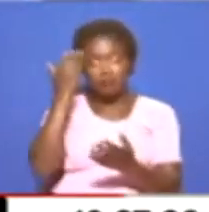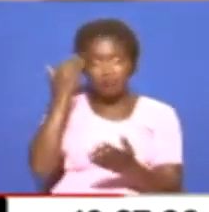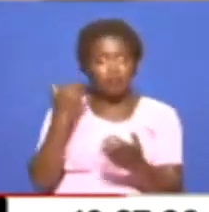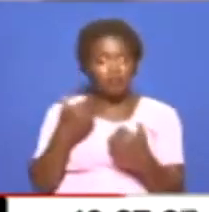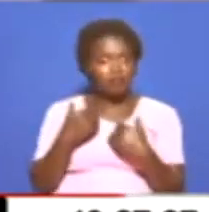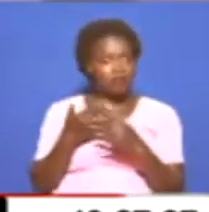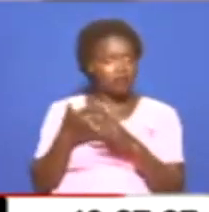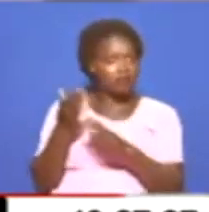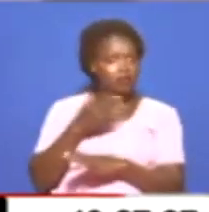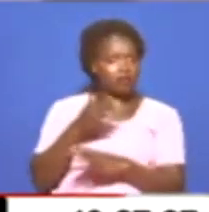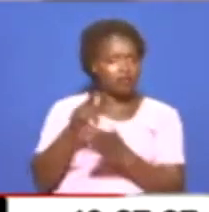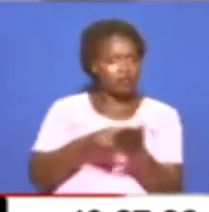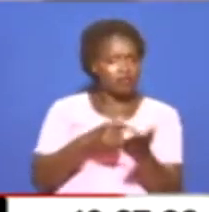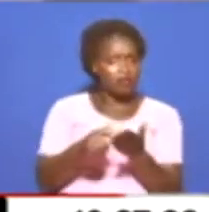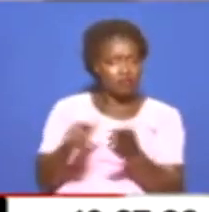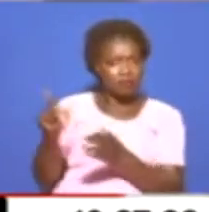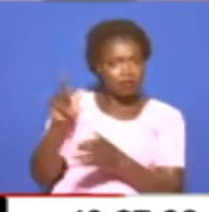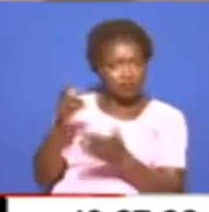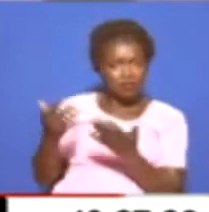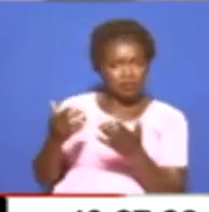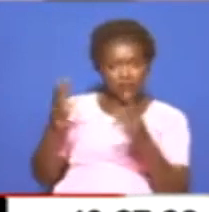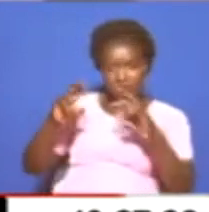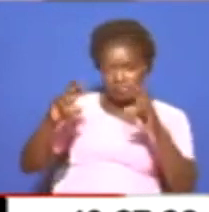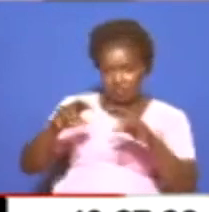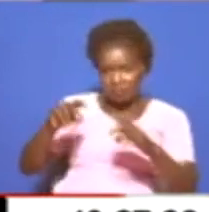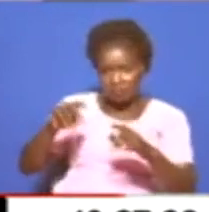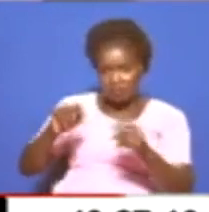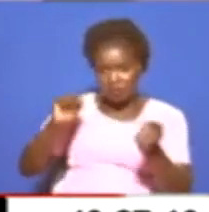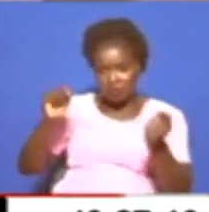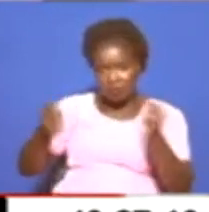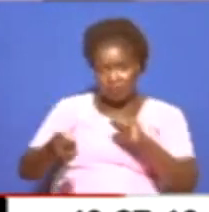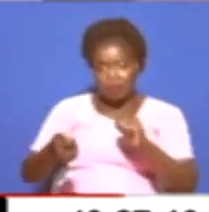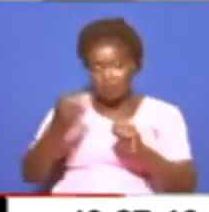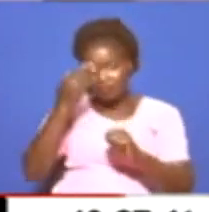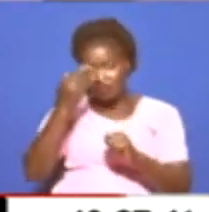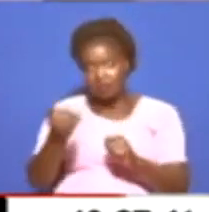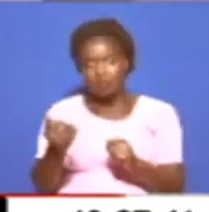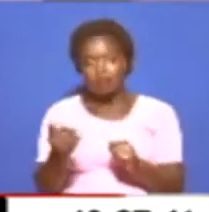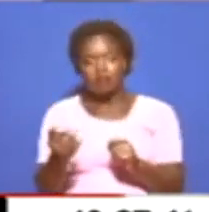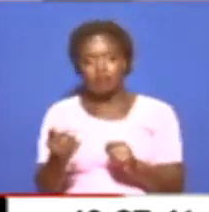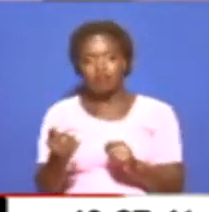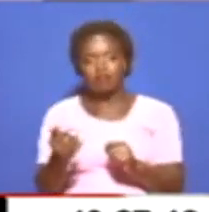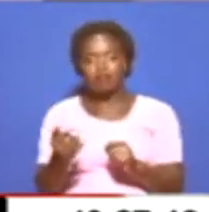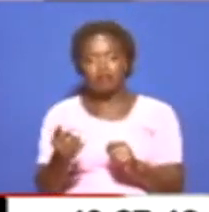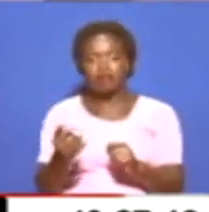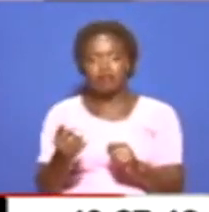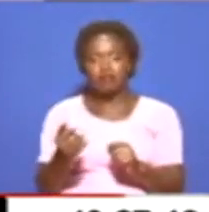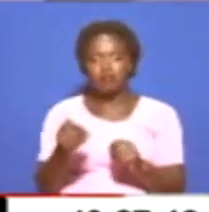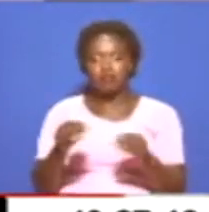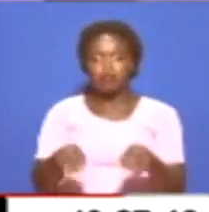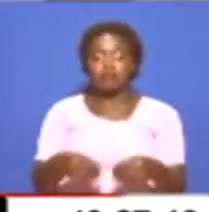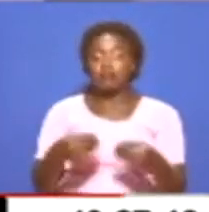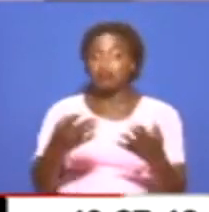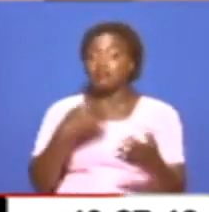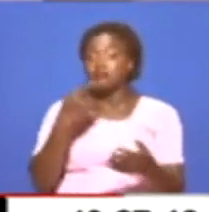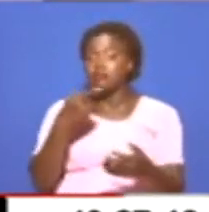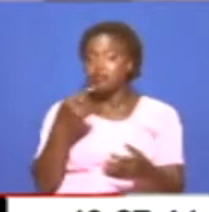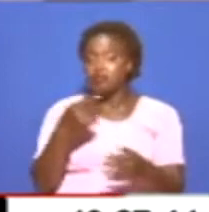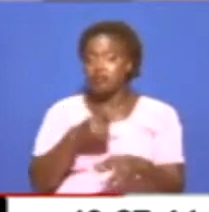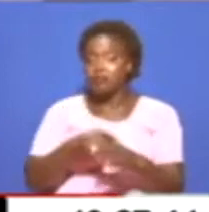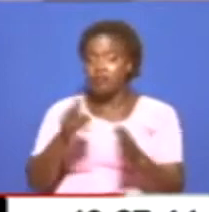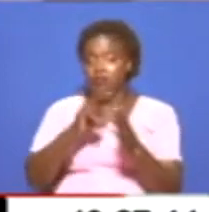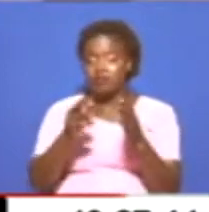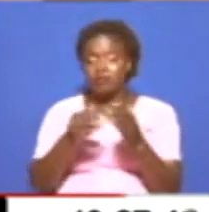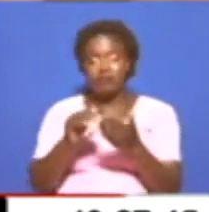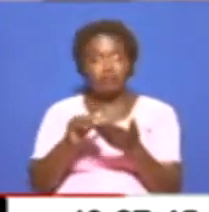in invalidating that law that they are now seeking to amend is because the provision says, when you read further,